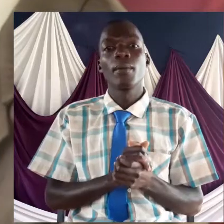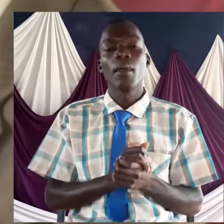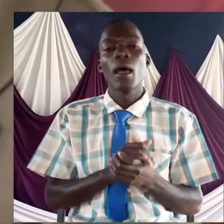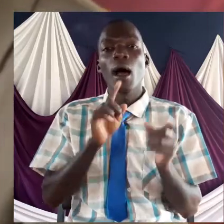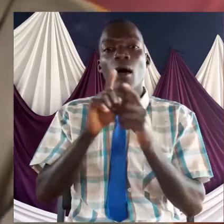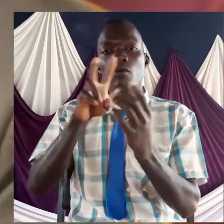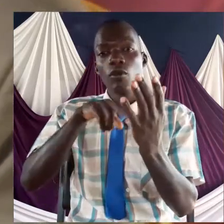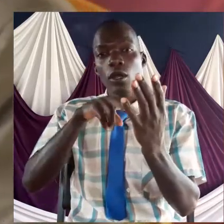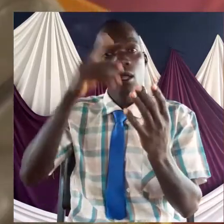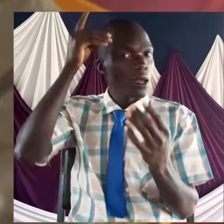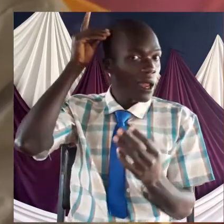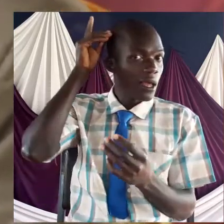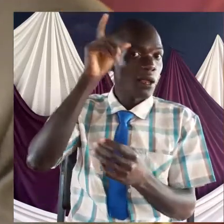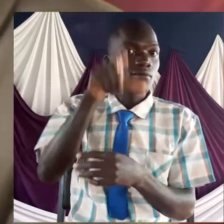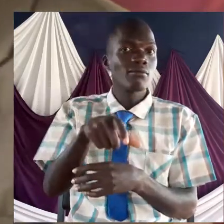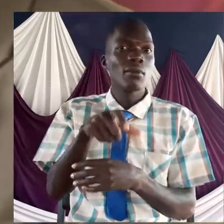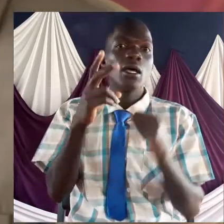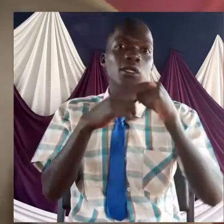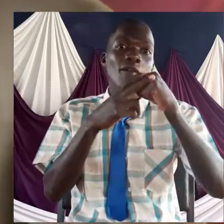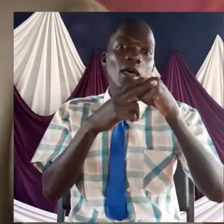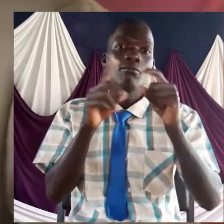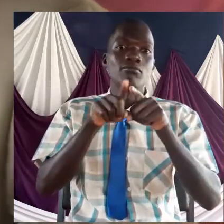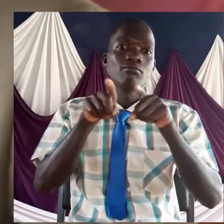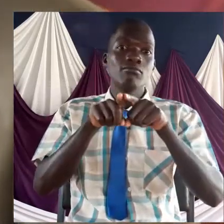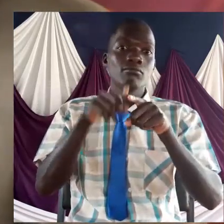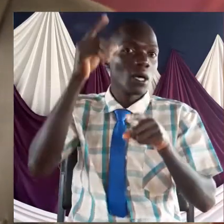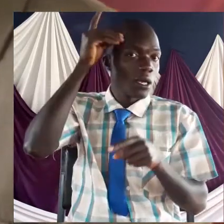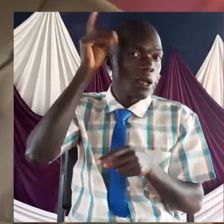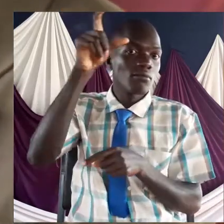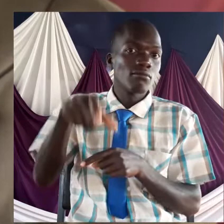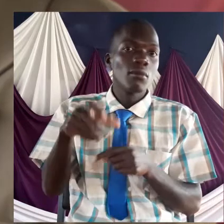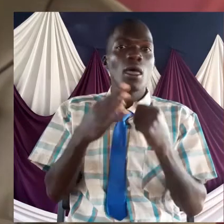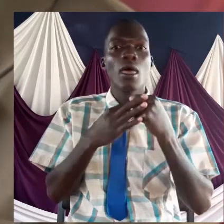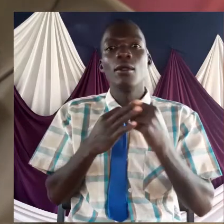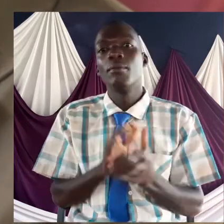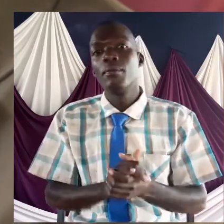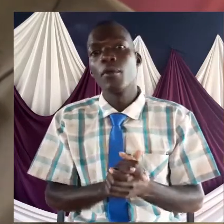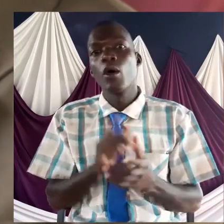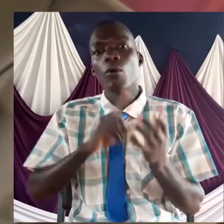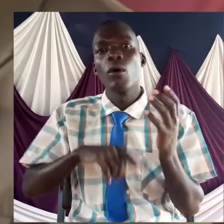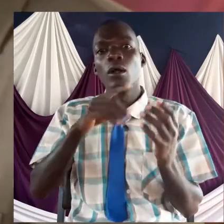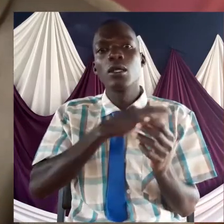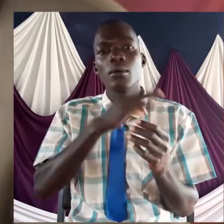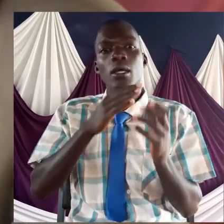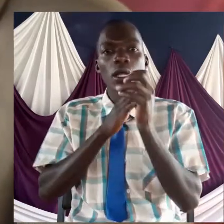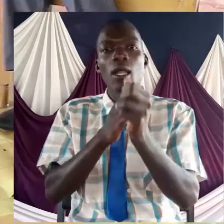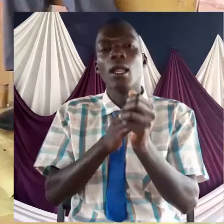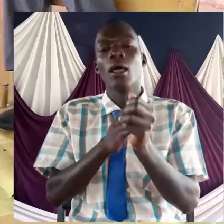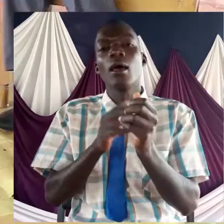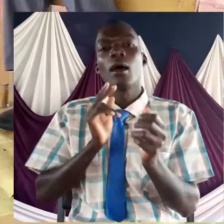you read Daniel 7 and Daniel 8. What is the significance of all this with regard to the year-day